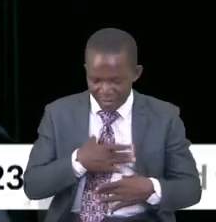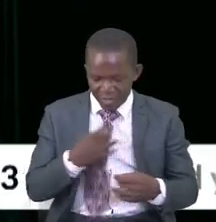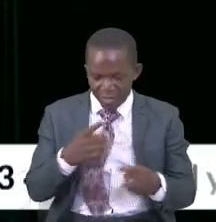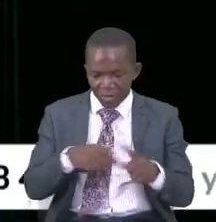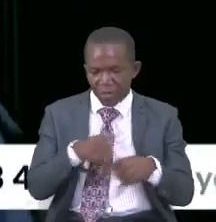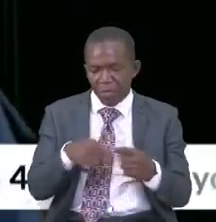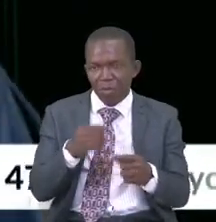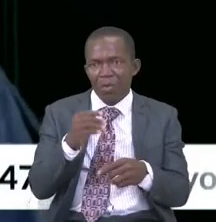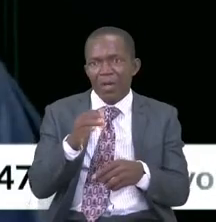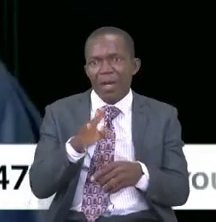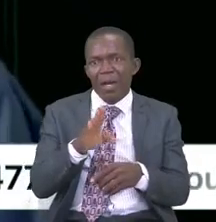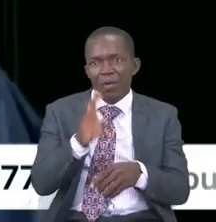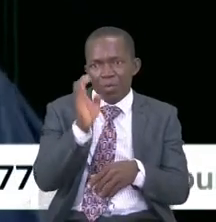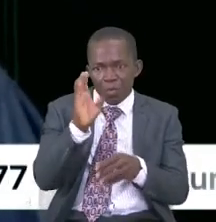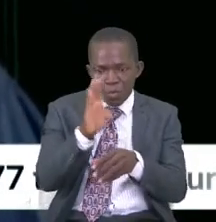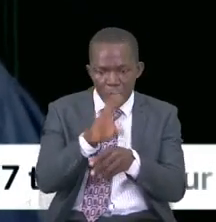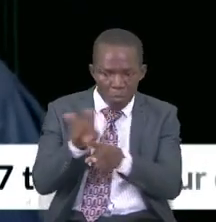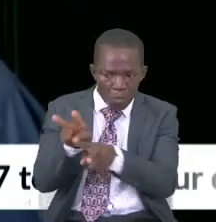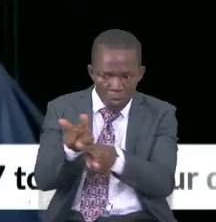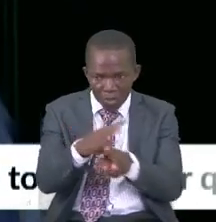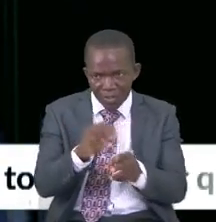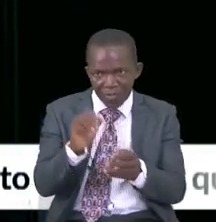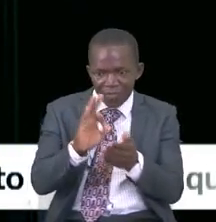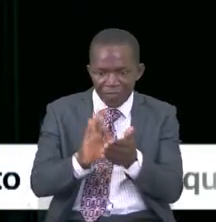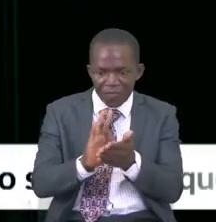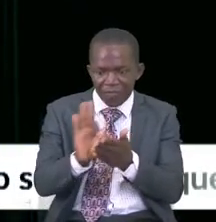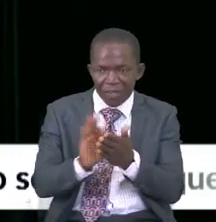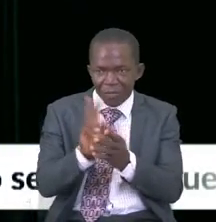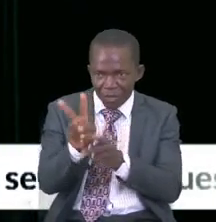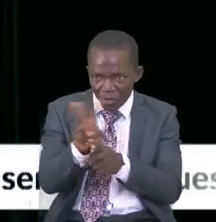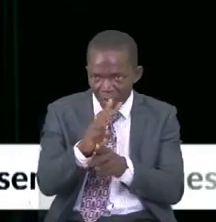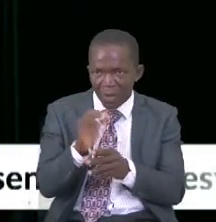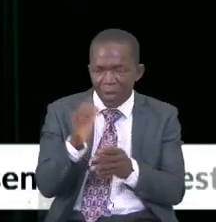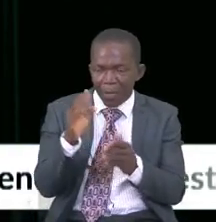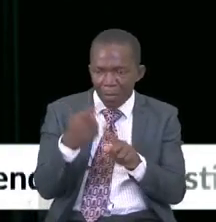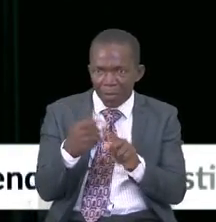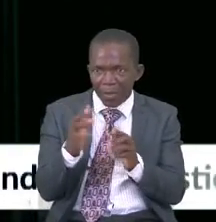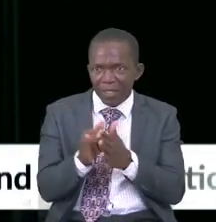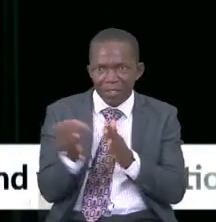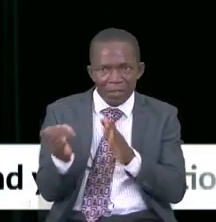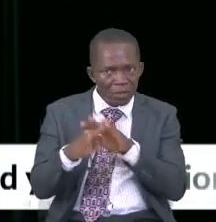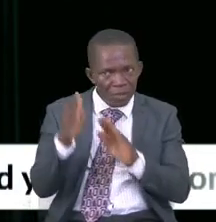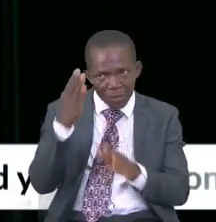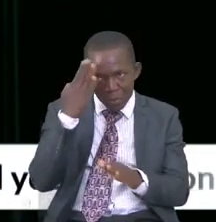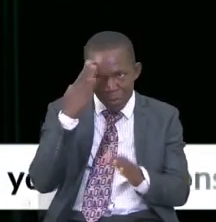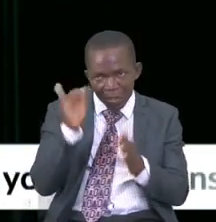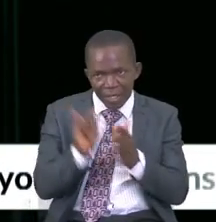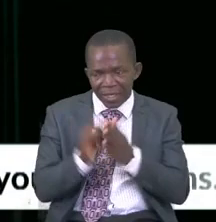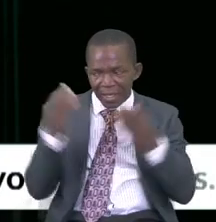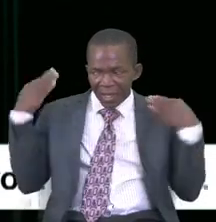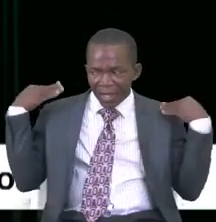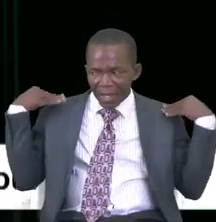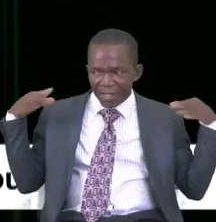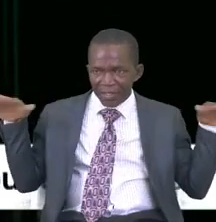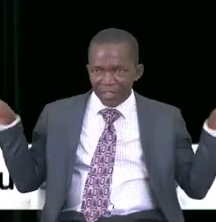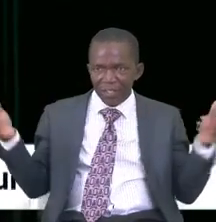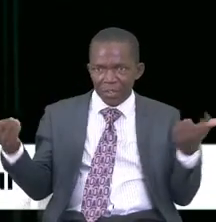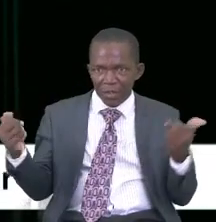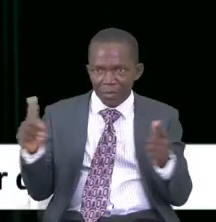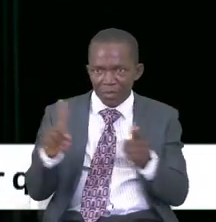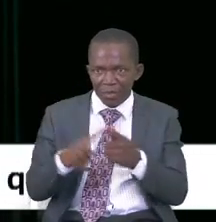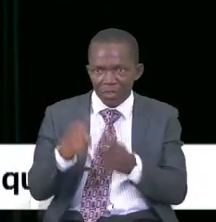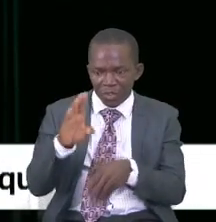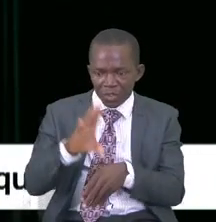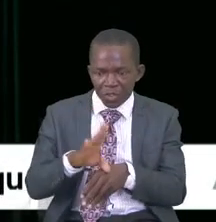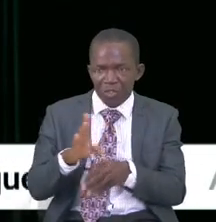the church? Hey, what's going on in this church? What's going on? And the angels get their education from the